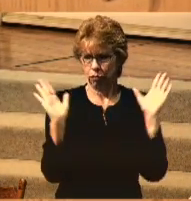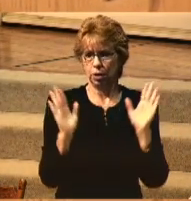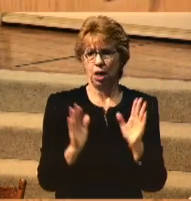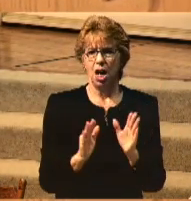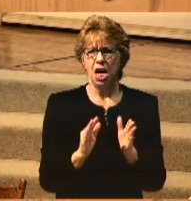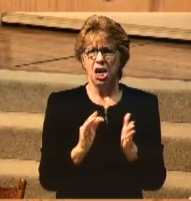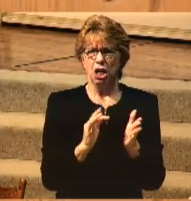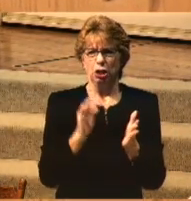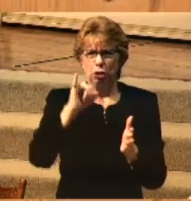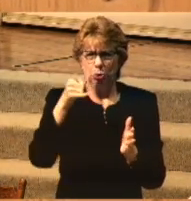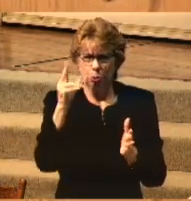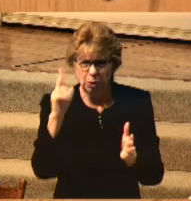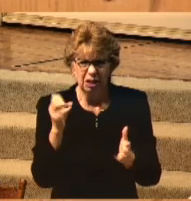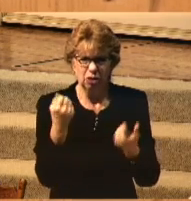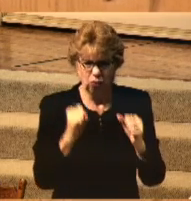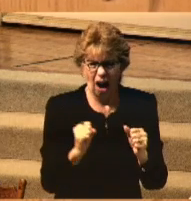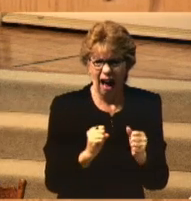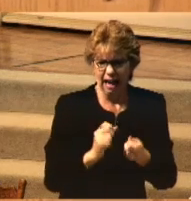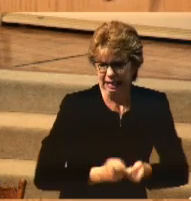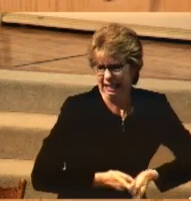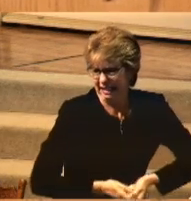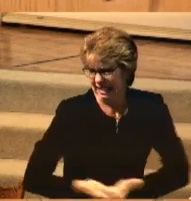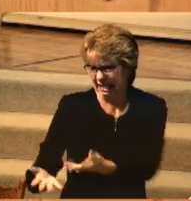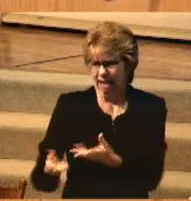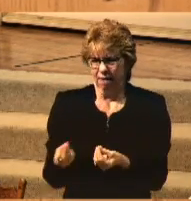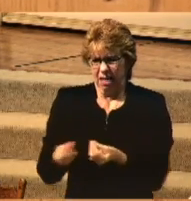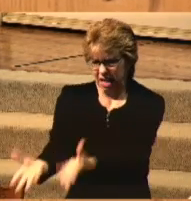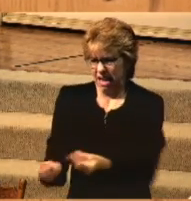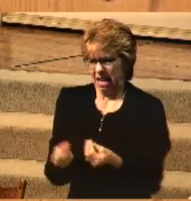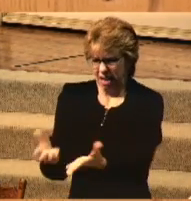to wipe it away. You know, there's no way that we can